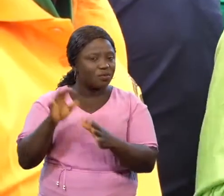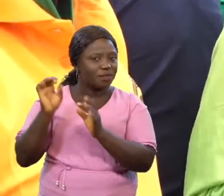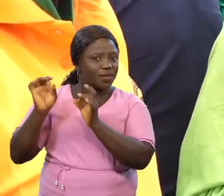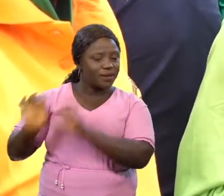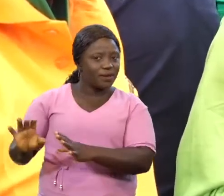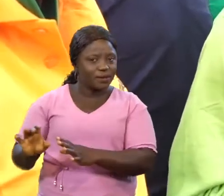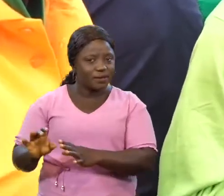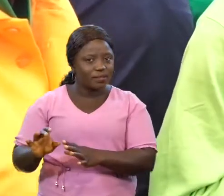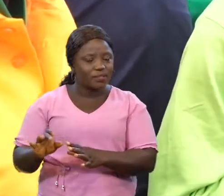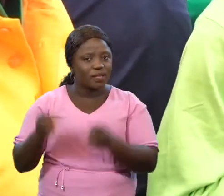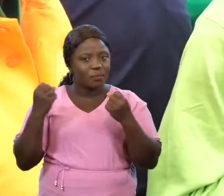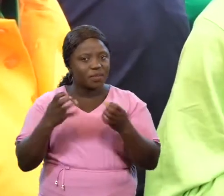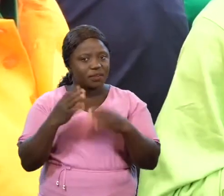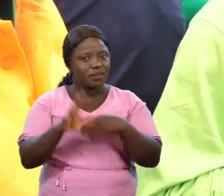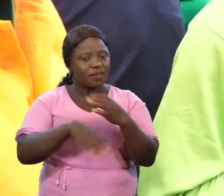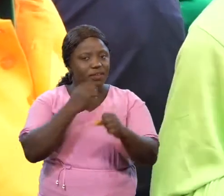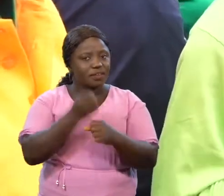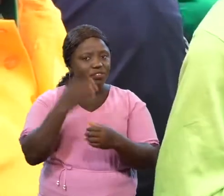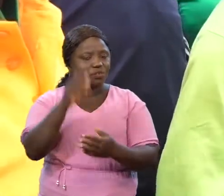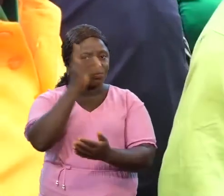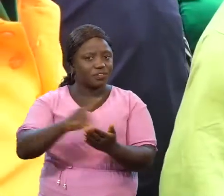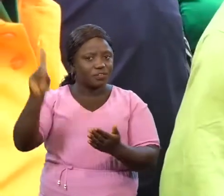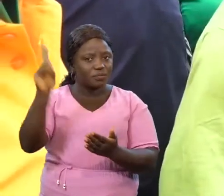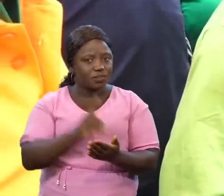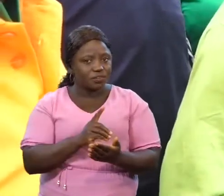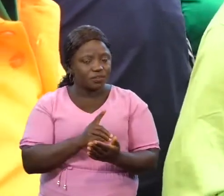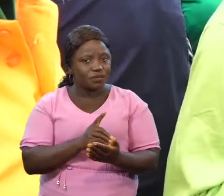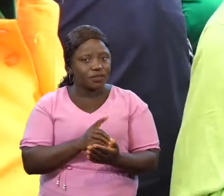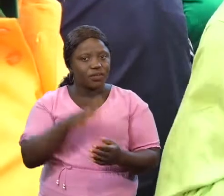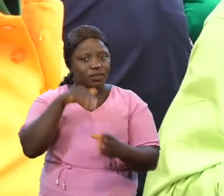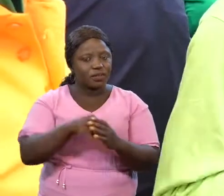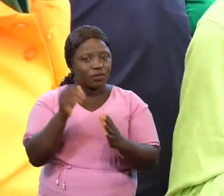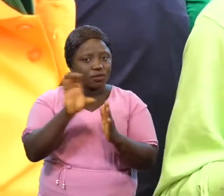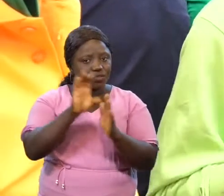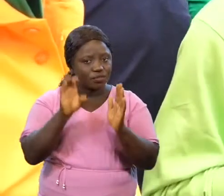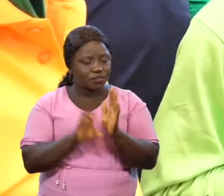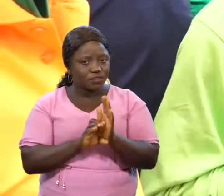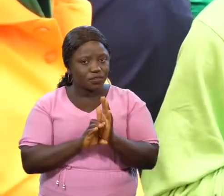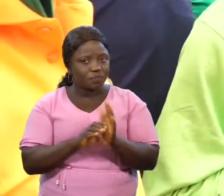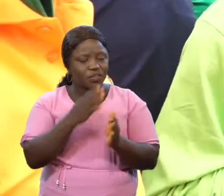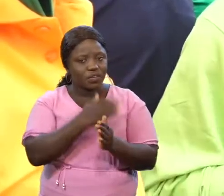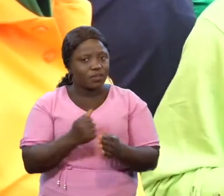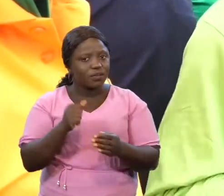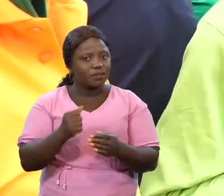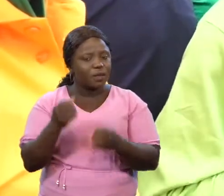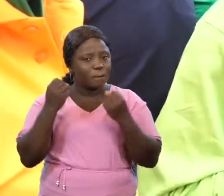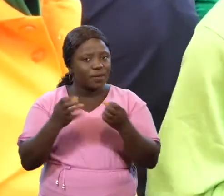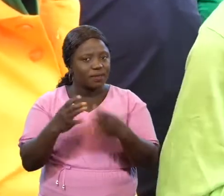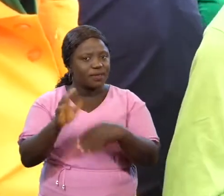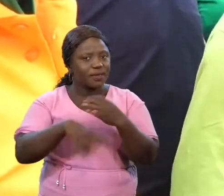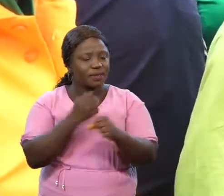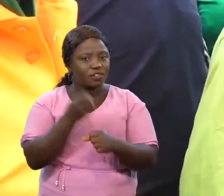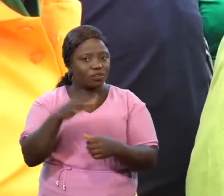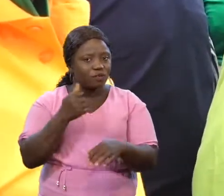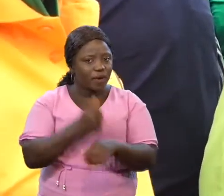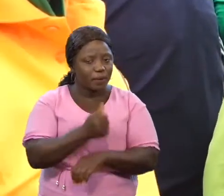neglect, many years of discrimination, whether it be systemic or institutional discrimination, and roll back the many years